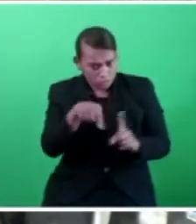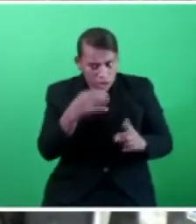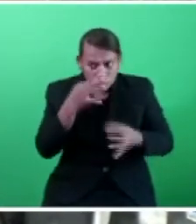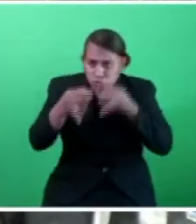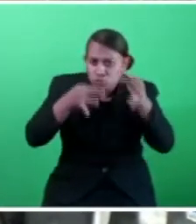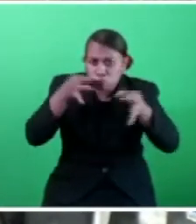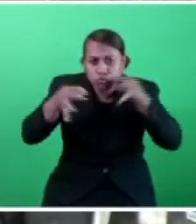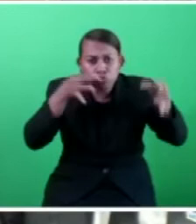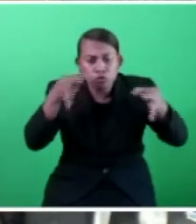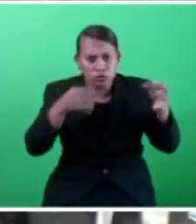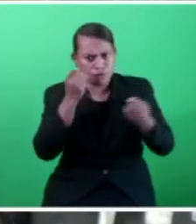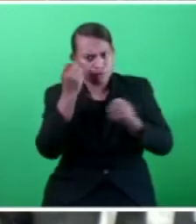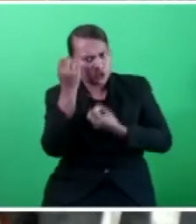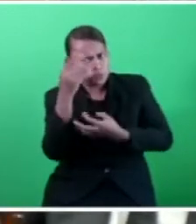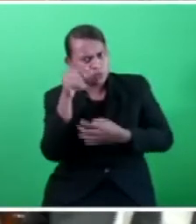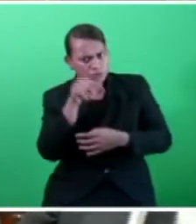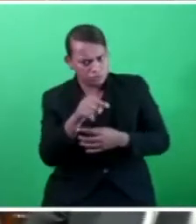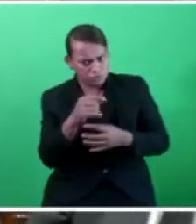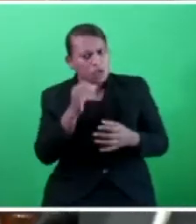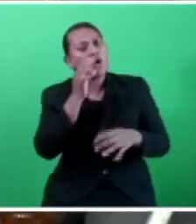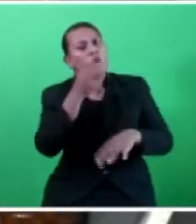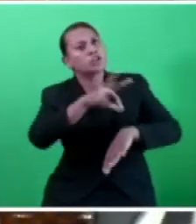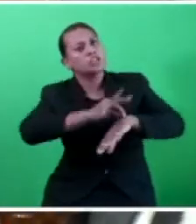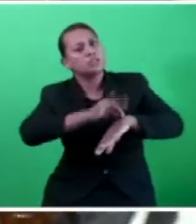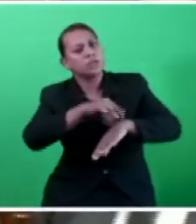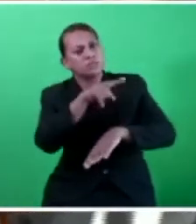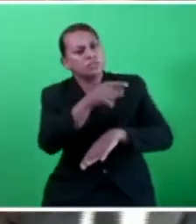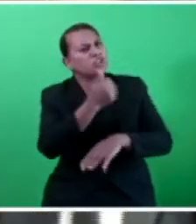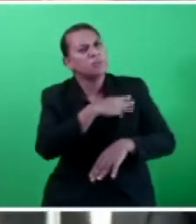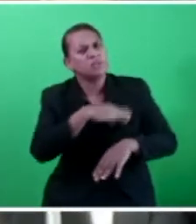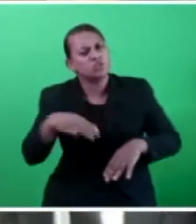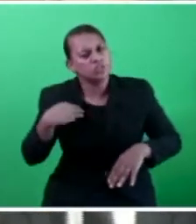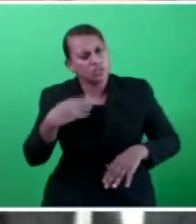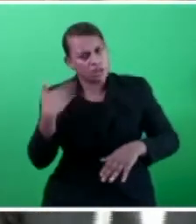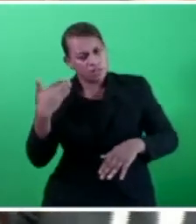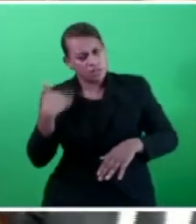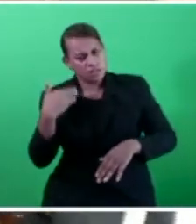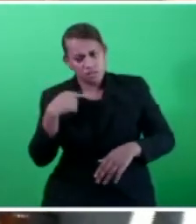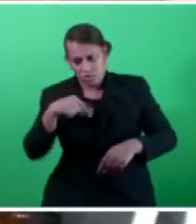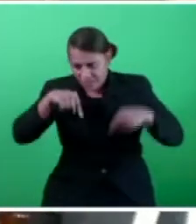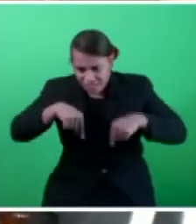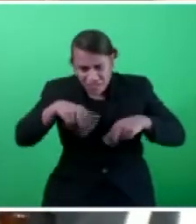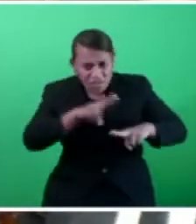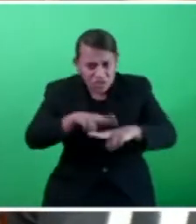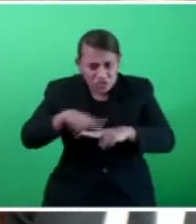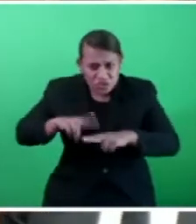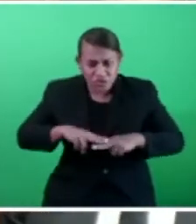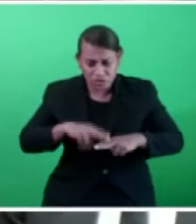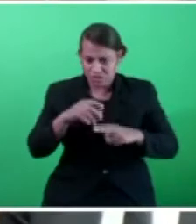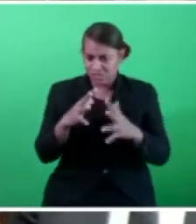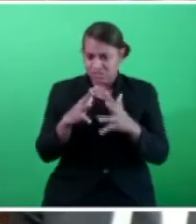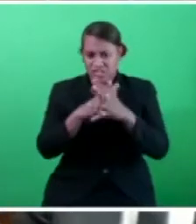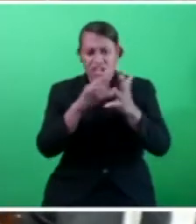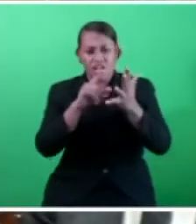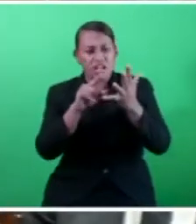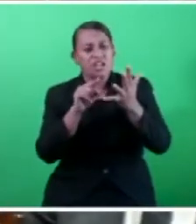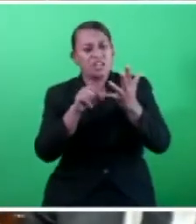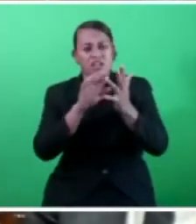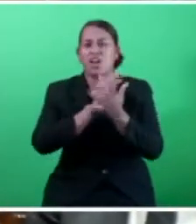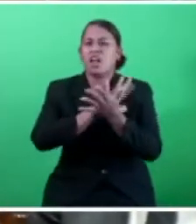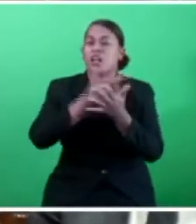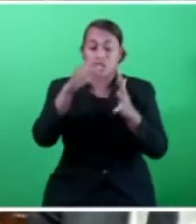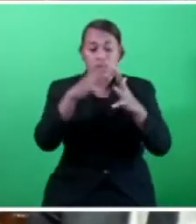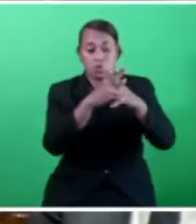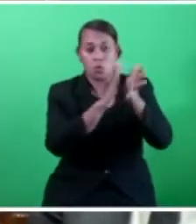and the Prime Minister's official statements. Fiji has not been spared from what the Director General of WHO has called the infodemic, the